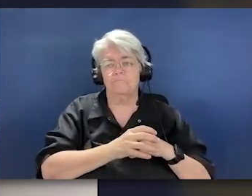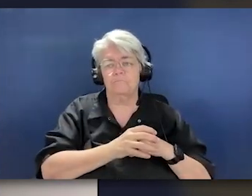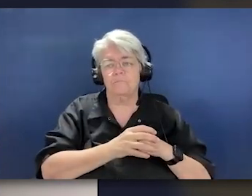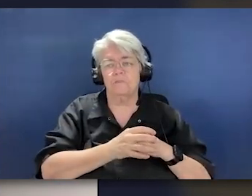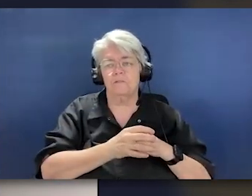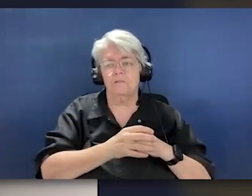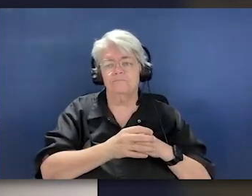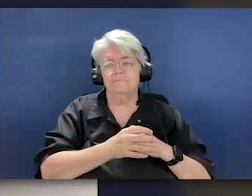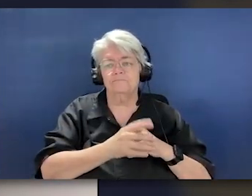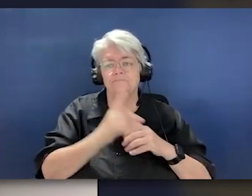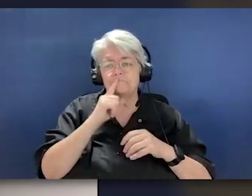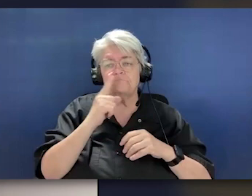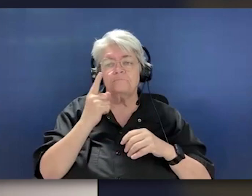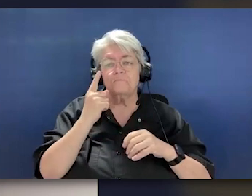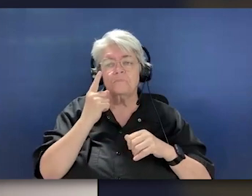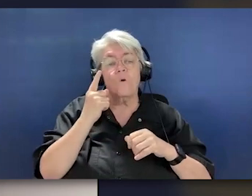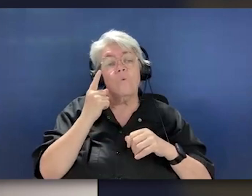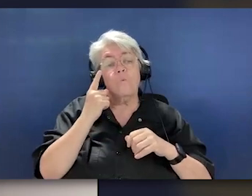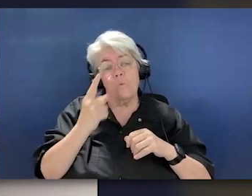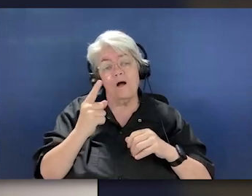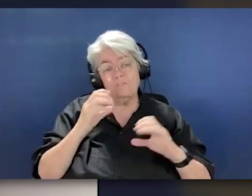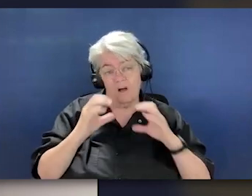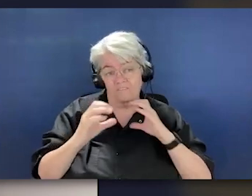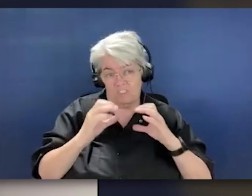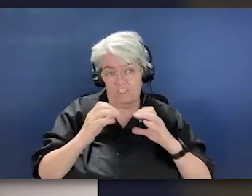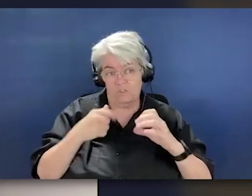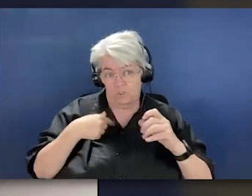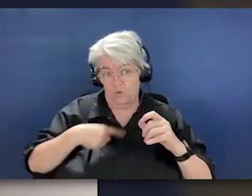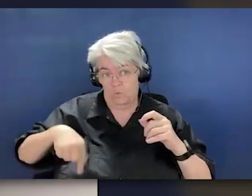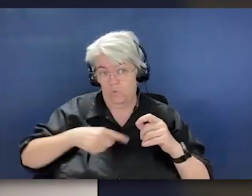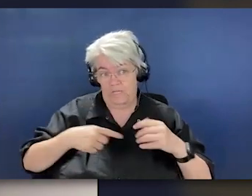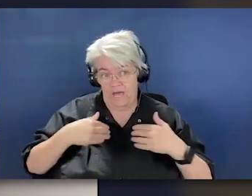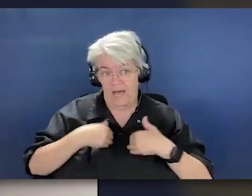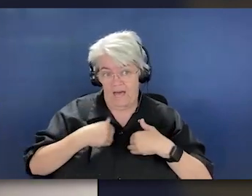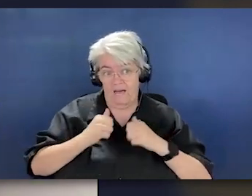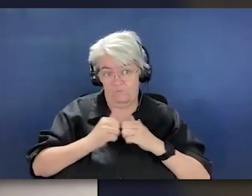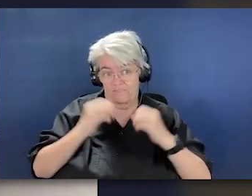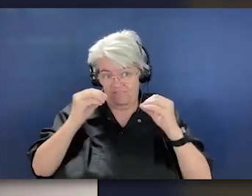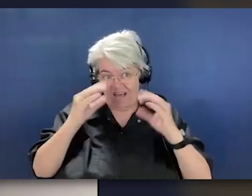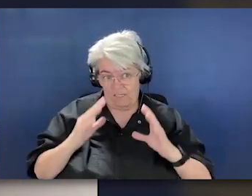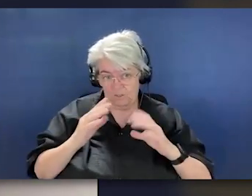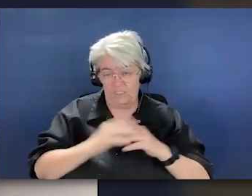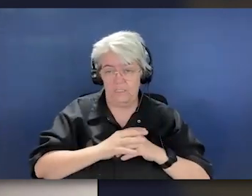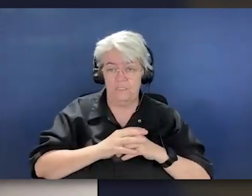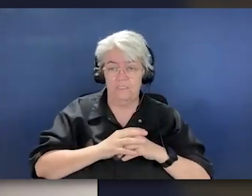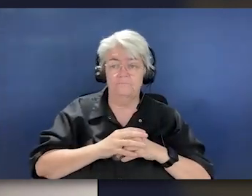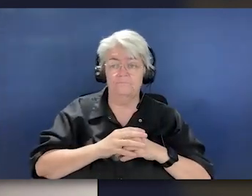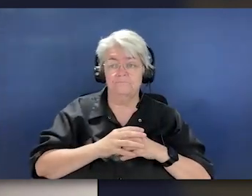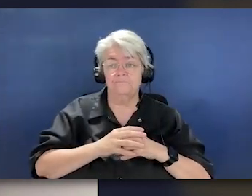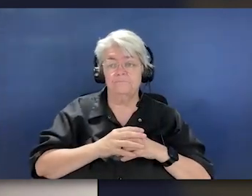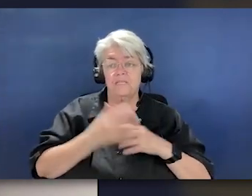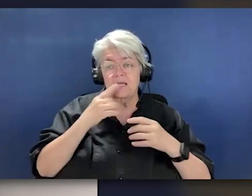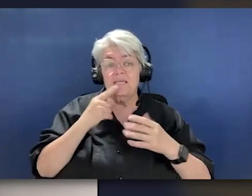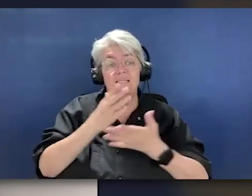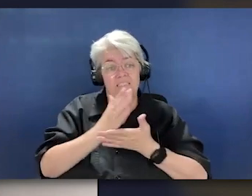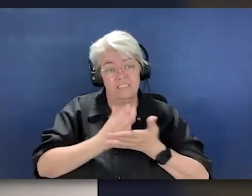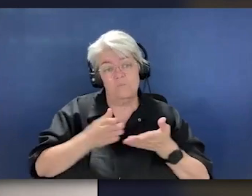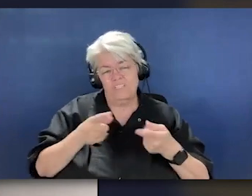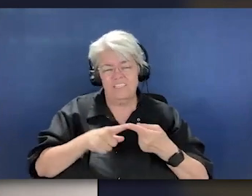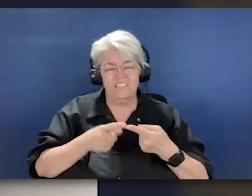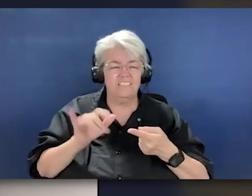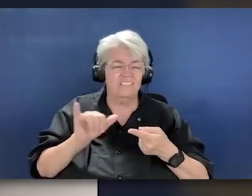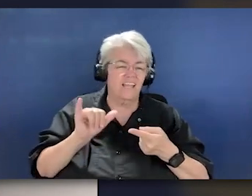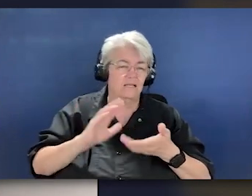I think one of the conversations we've been having with faculty is, this is like, in some sense, like